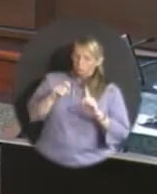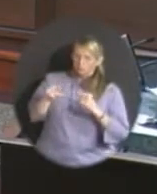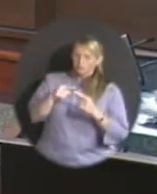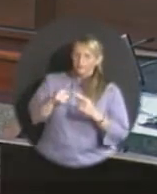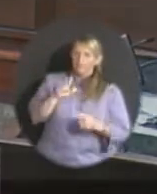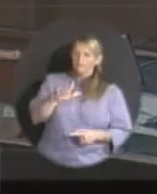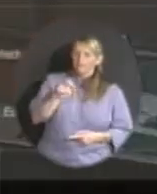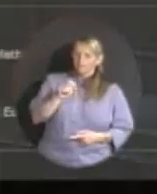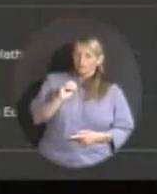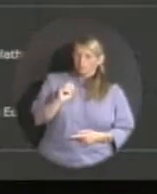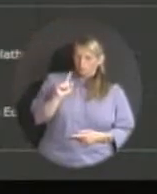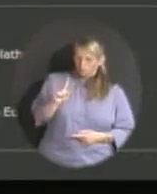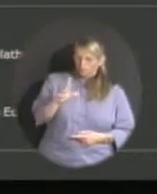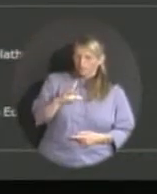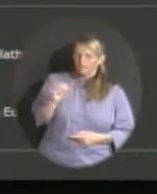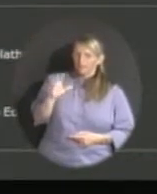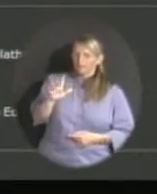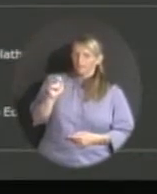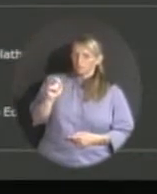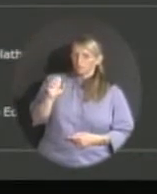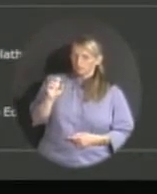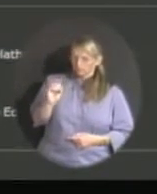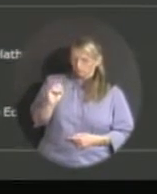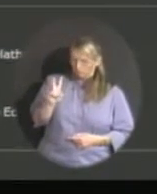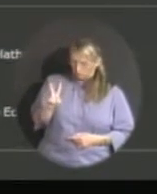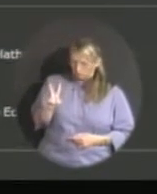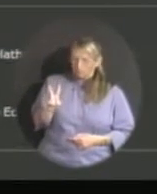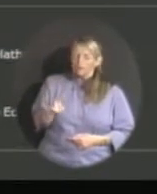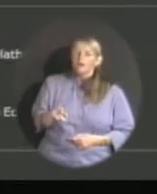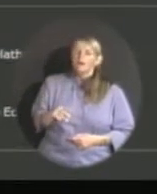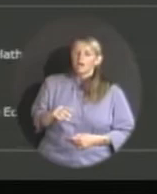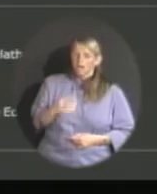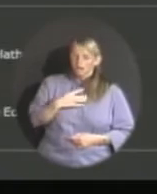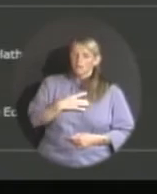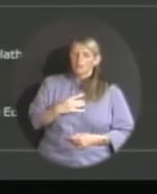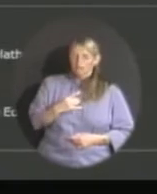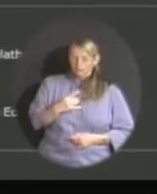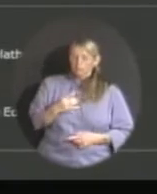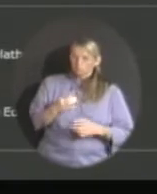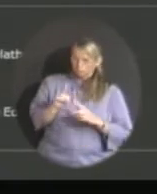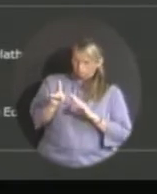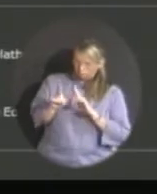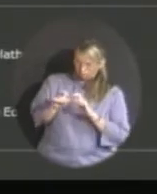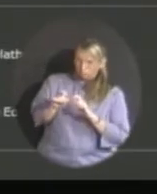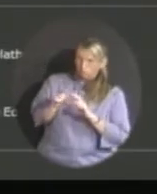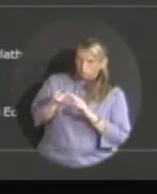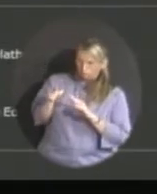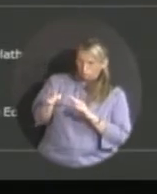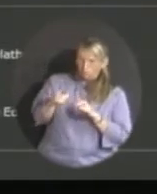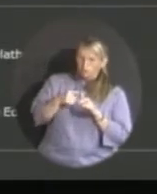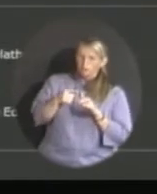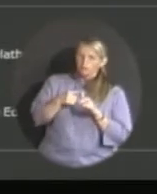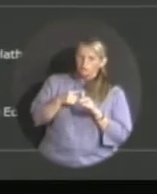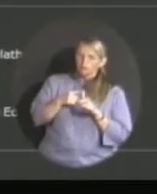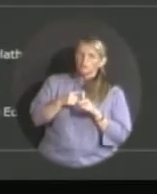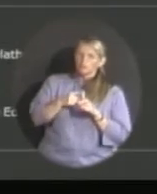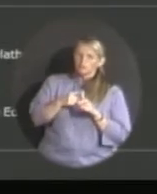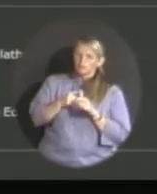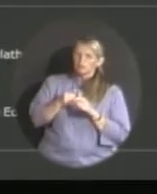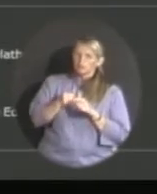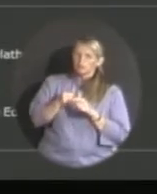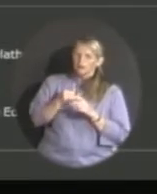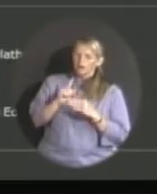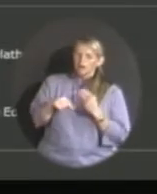5.02. And Ms. Lyon, I just would like to direct those questions to you. My first question in regards to the wireless